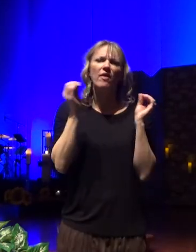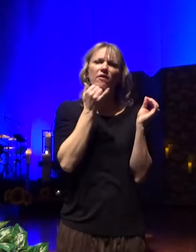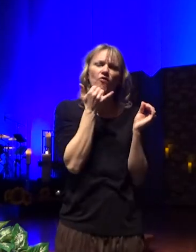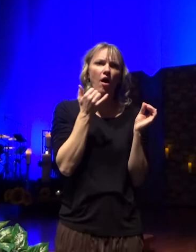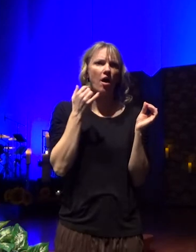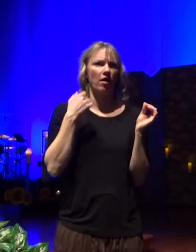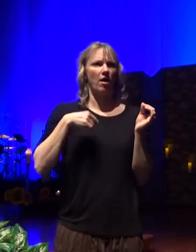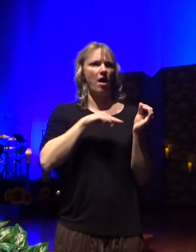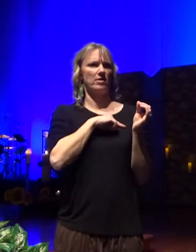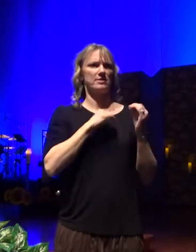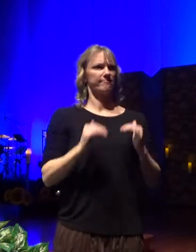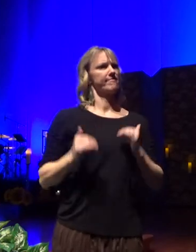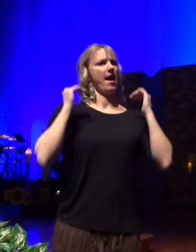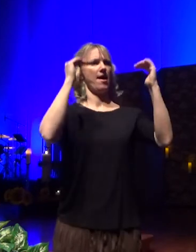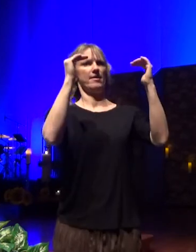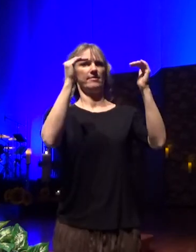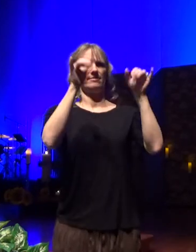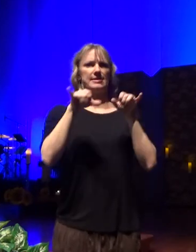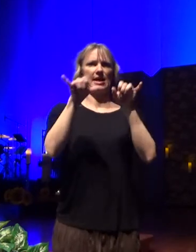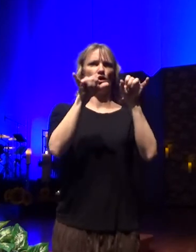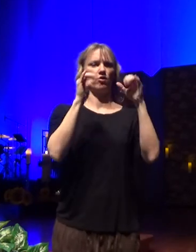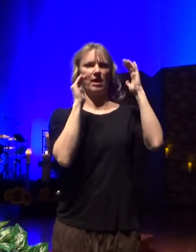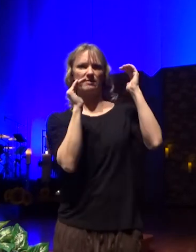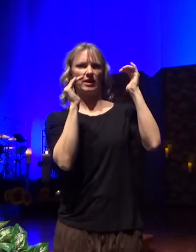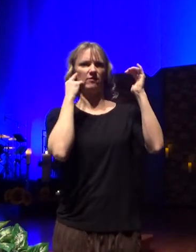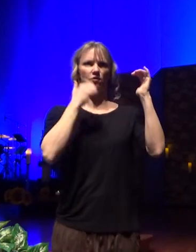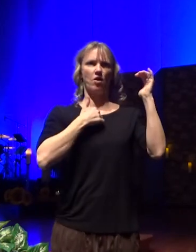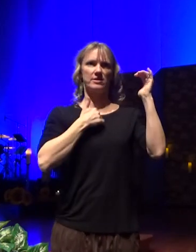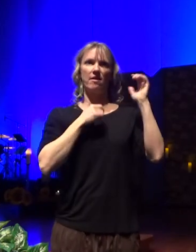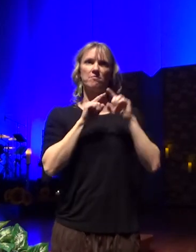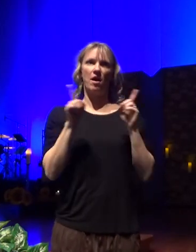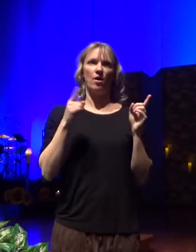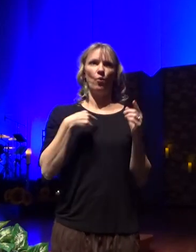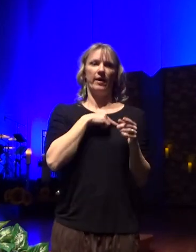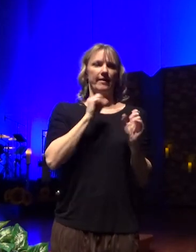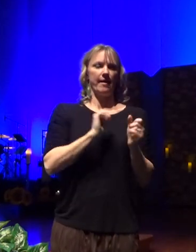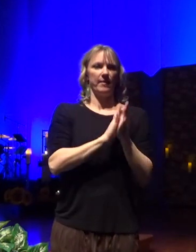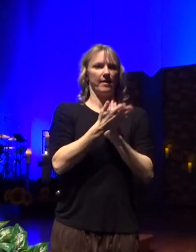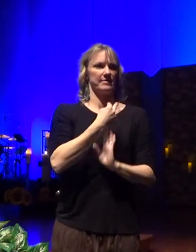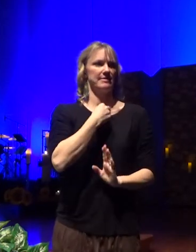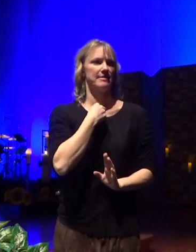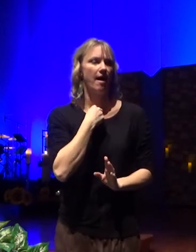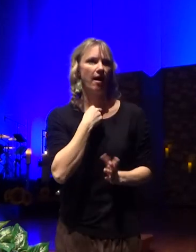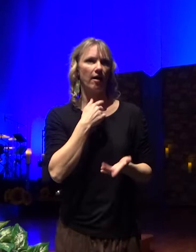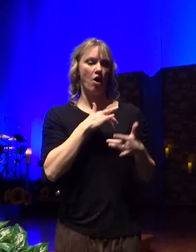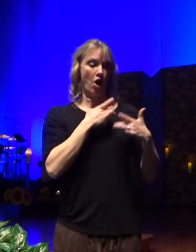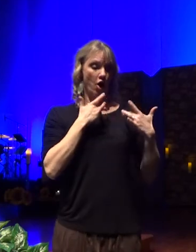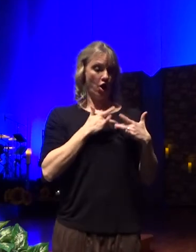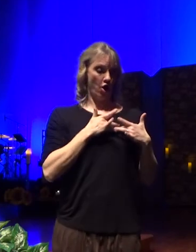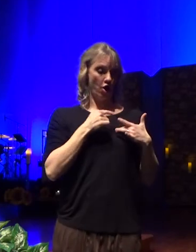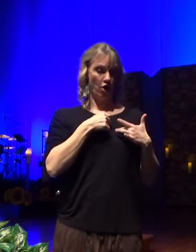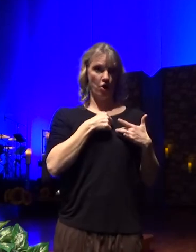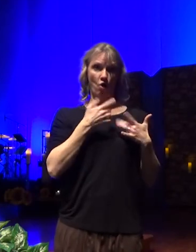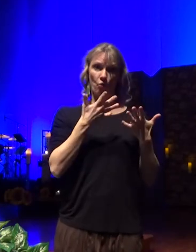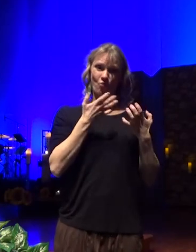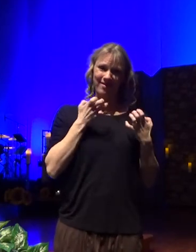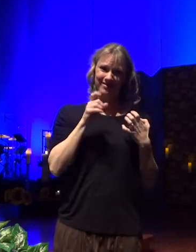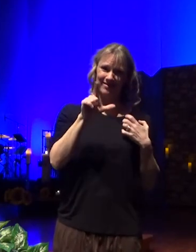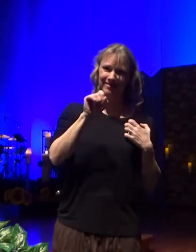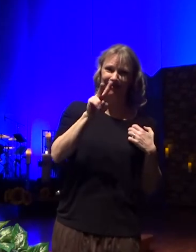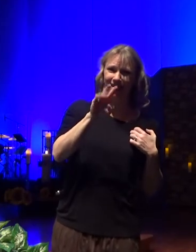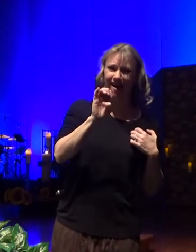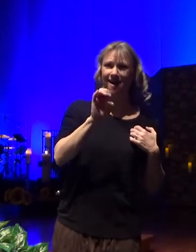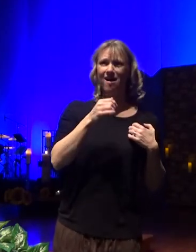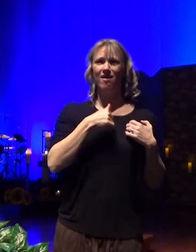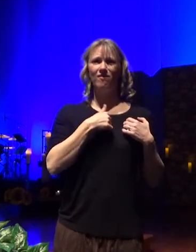nothing wrong with holding ourselves to a higher standard, but we get ourselves stuck. And we can even be in this place where the heart wants love.